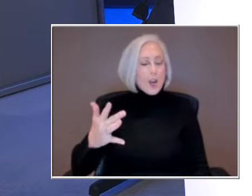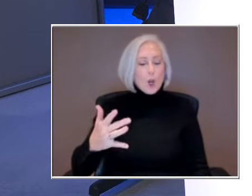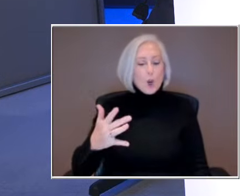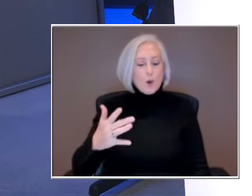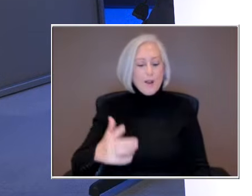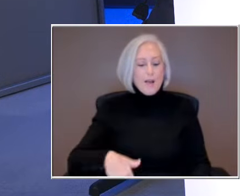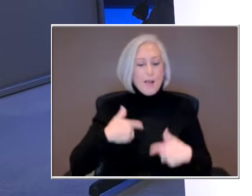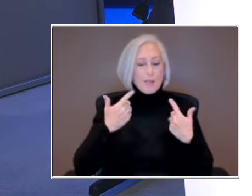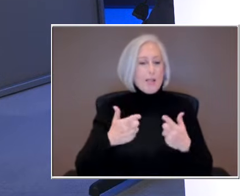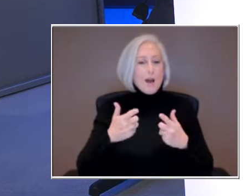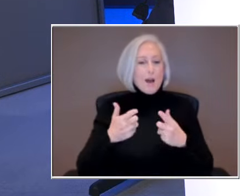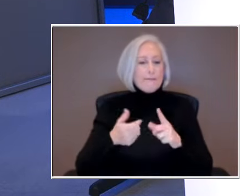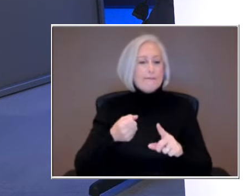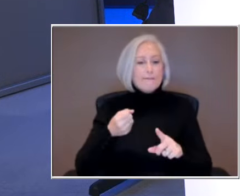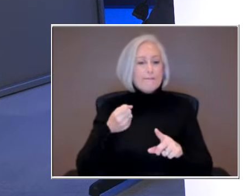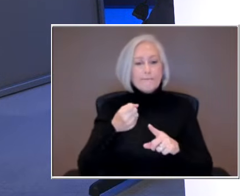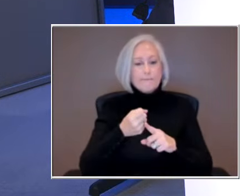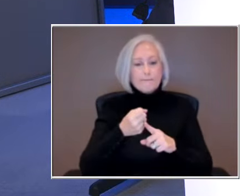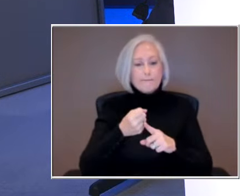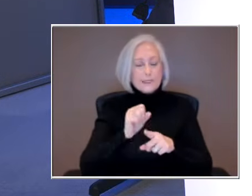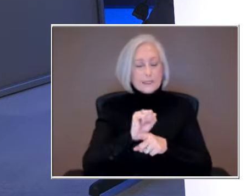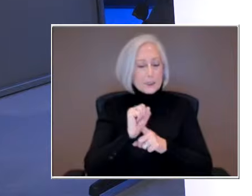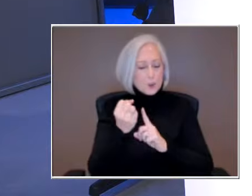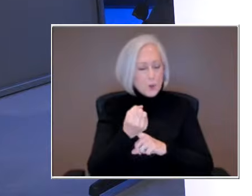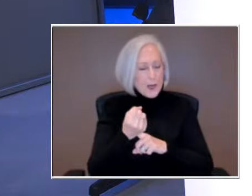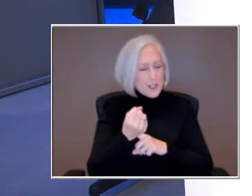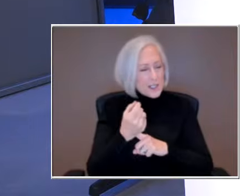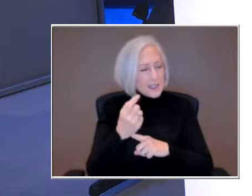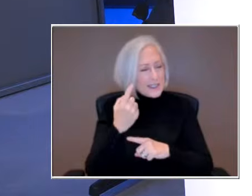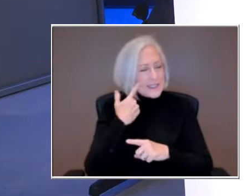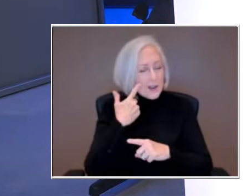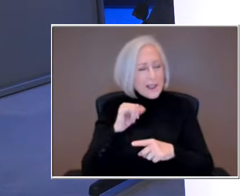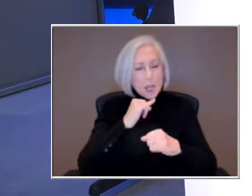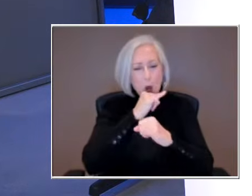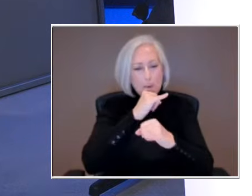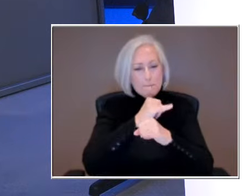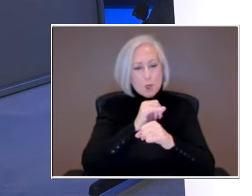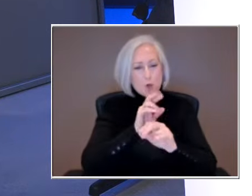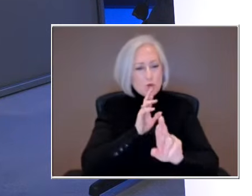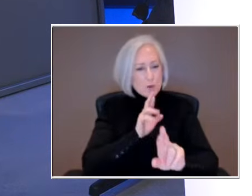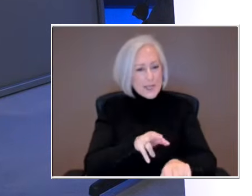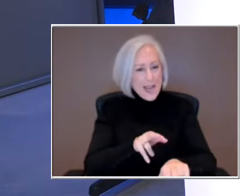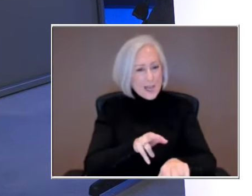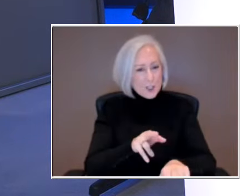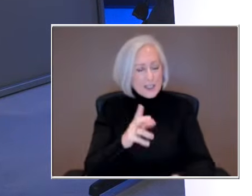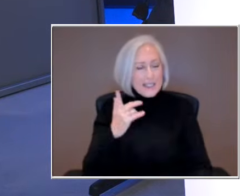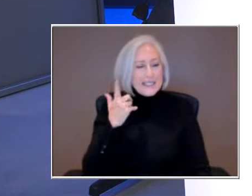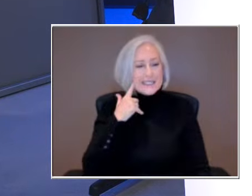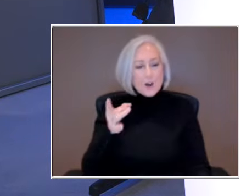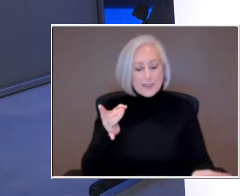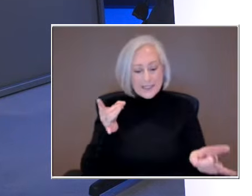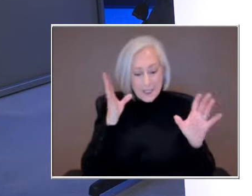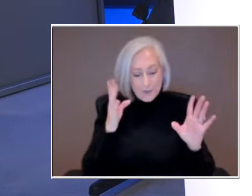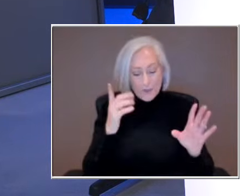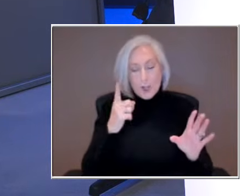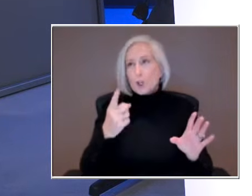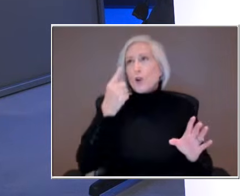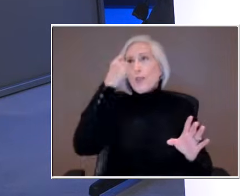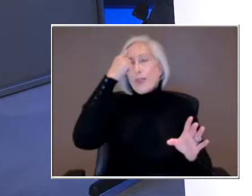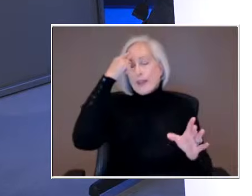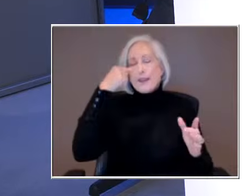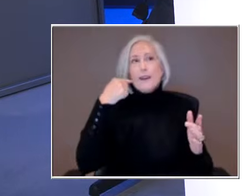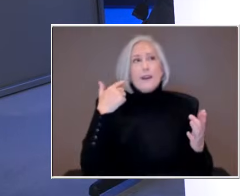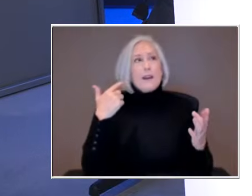his treatment. It was some sort of immune reaction, which sounds terrifying. You're driving thinking, I made it this far, and